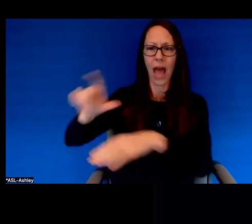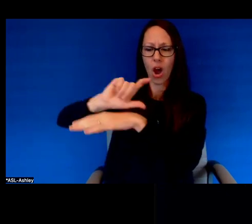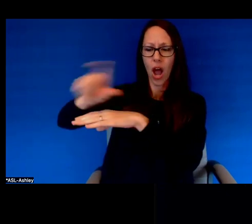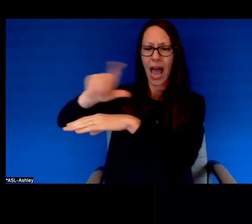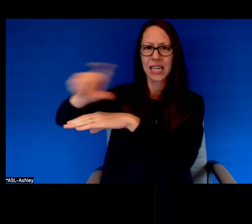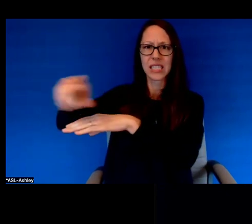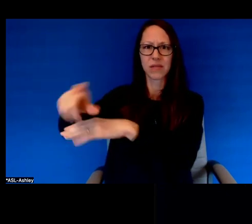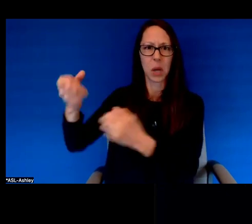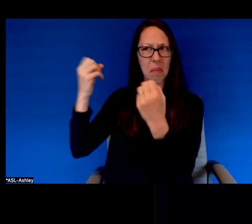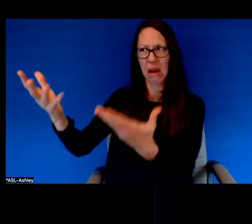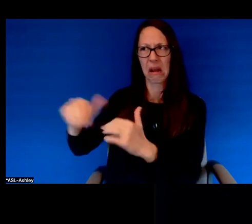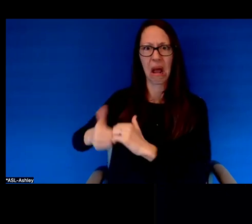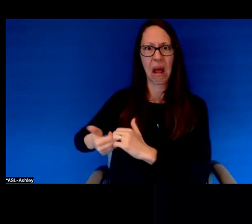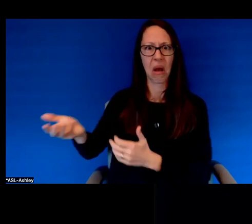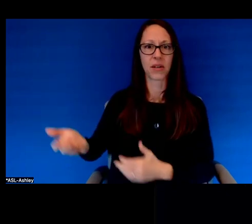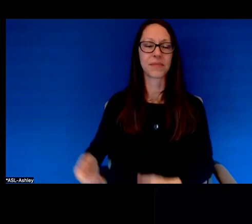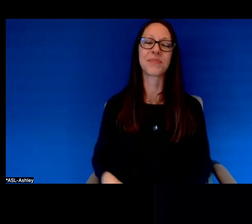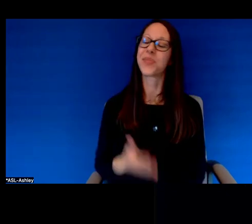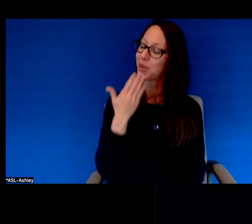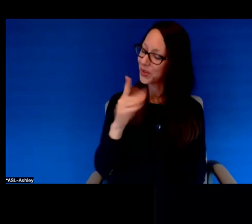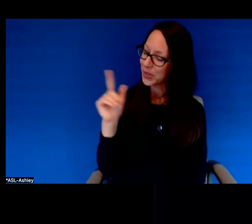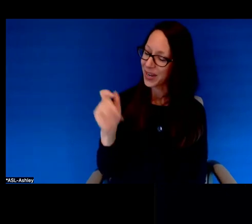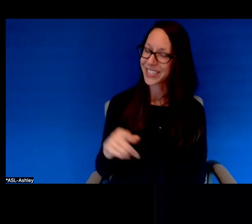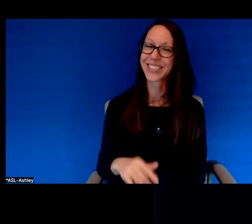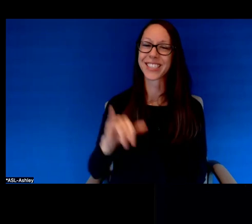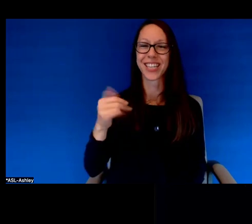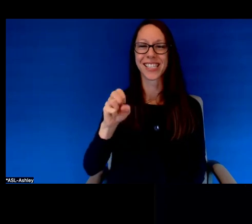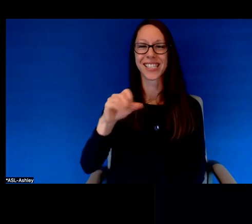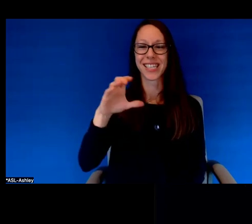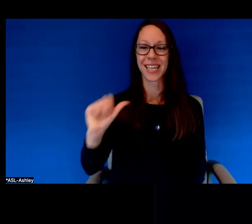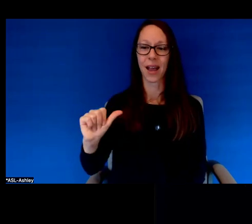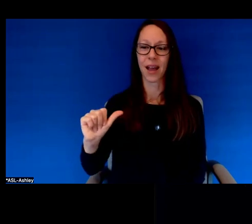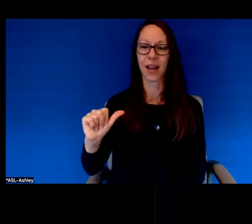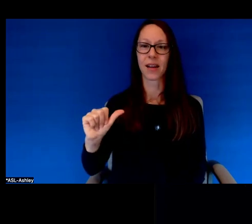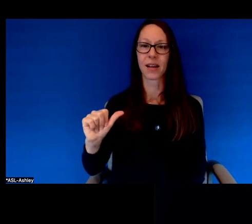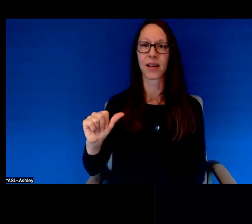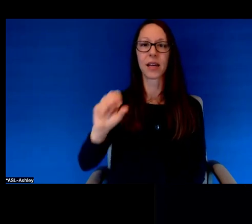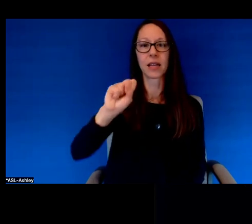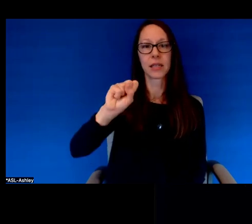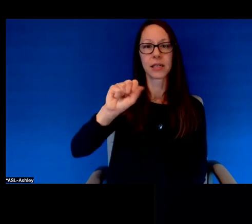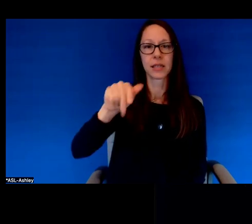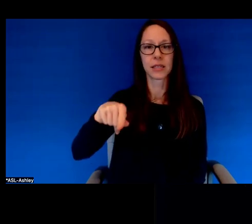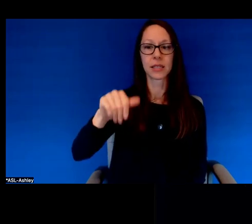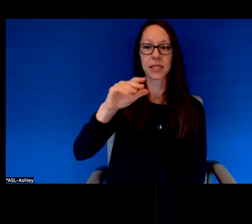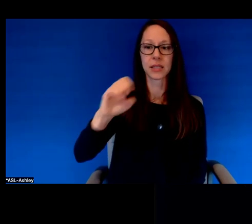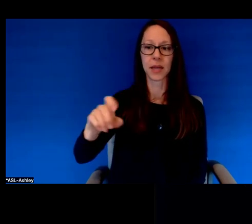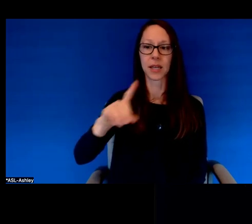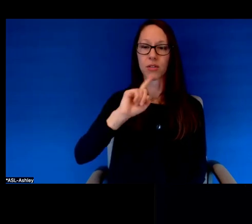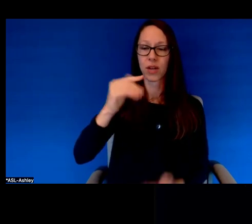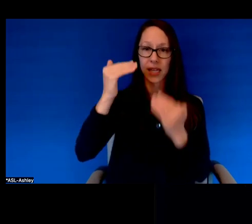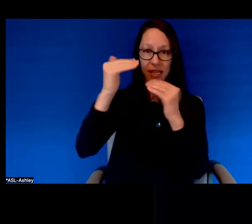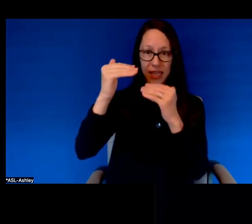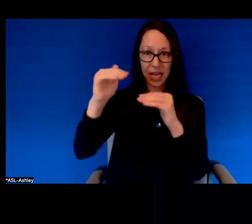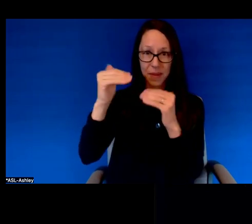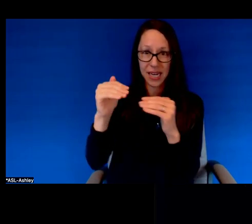Oh, Jessica, that's a great question. So, to start with, because space is going to be very, very limited in the